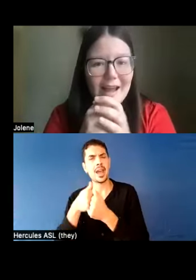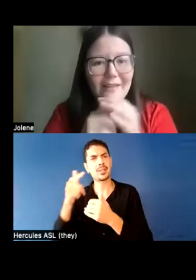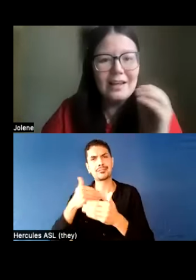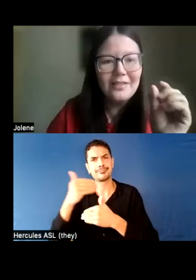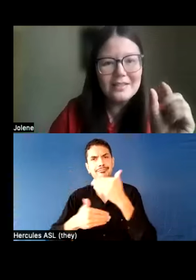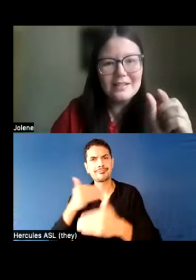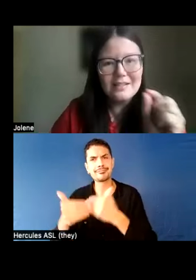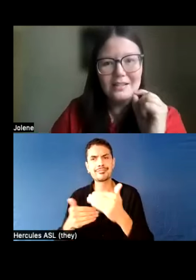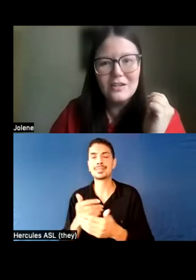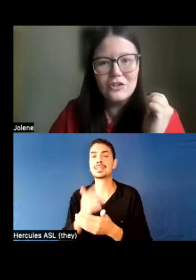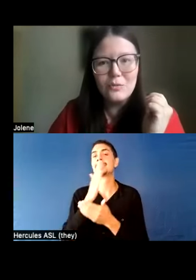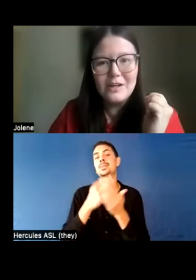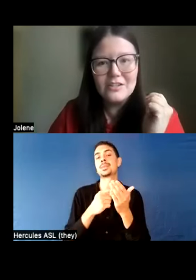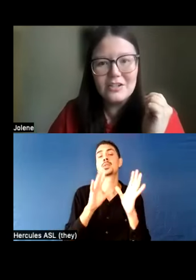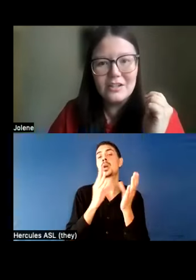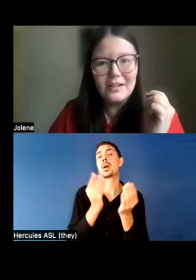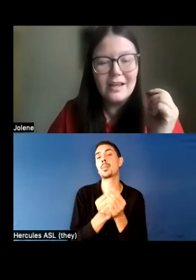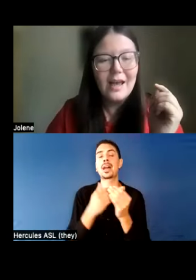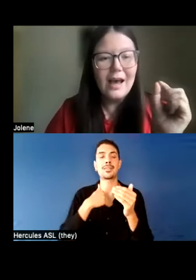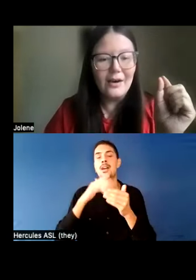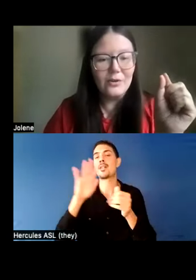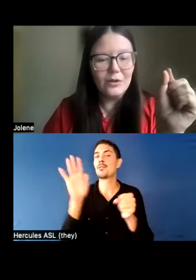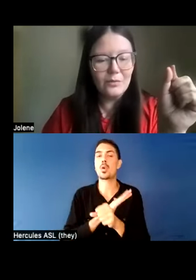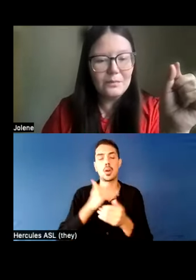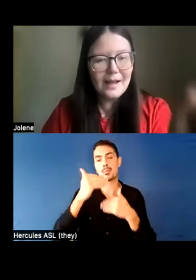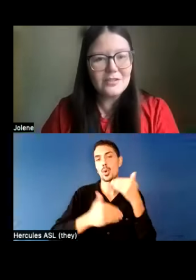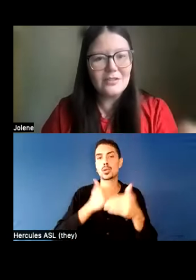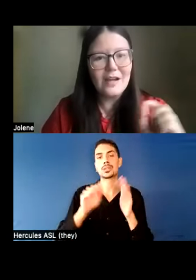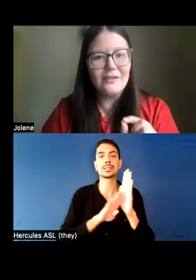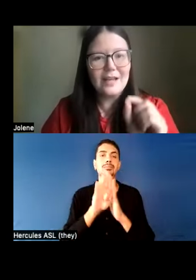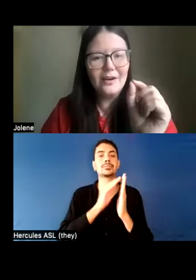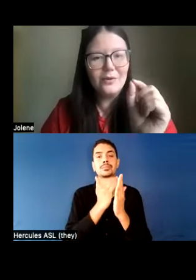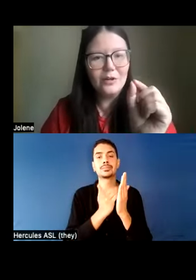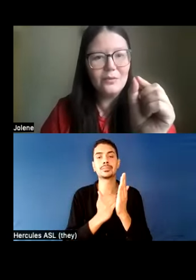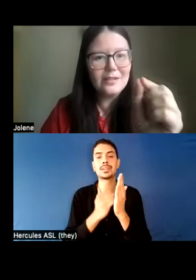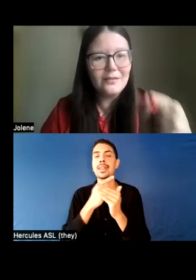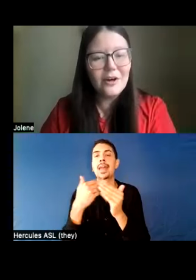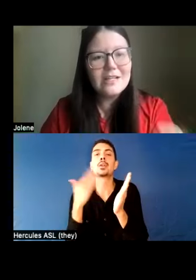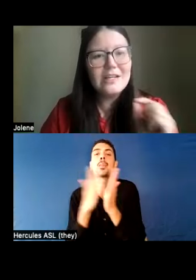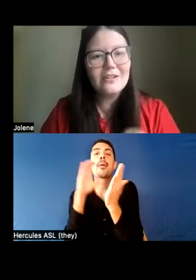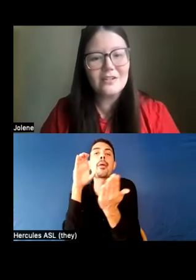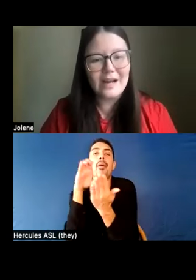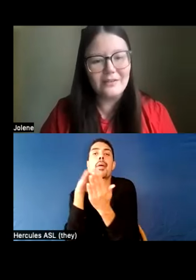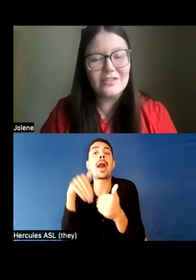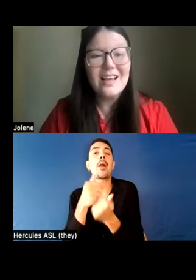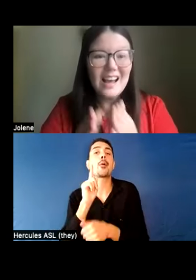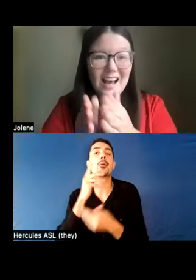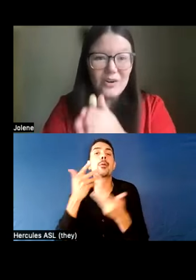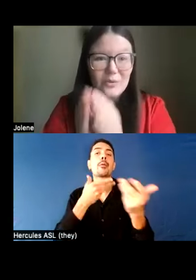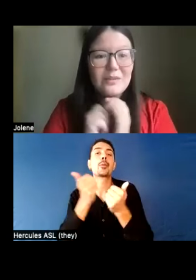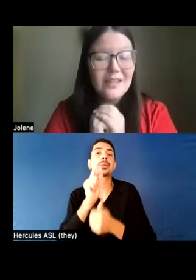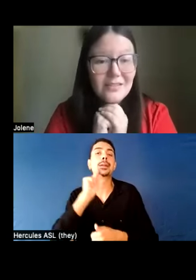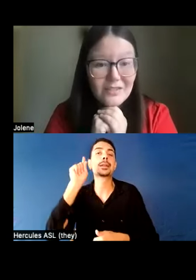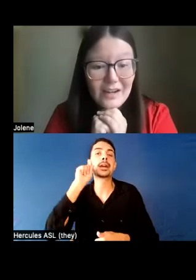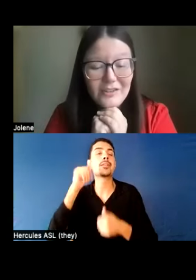they have like this little like 2-page section on like how to work with Black survivors, how to work with deaf or hard of hearing survivors, how to